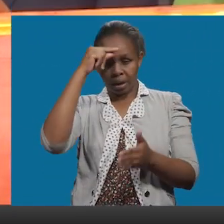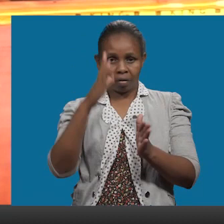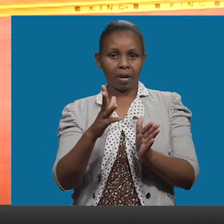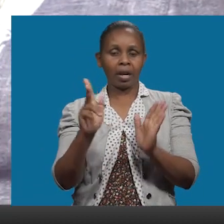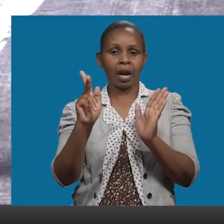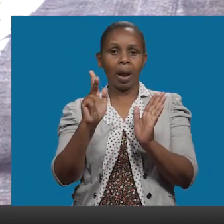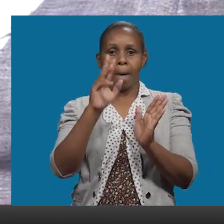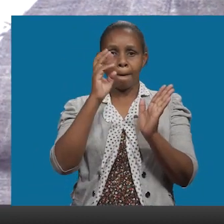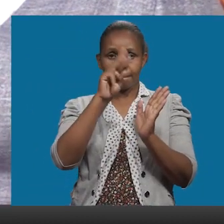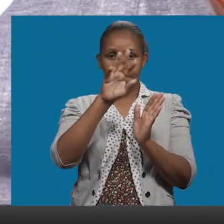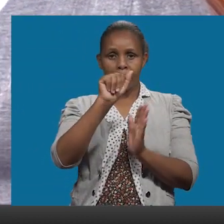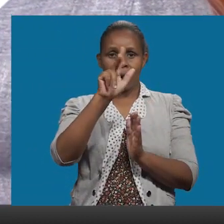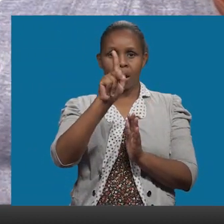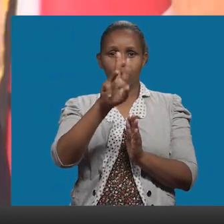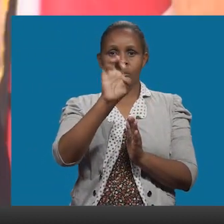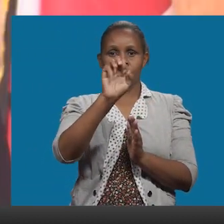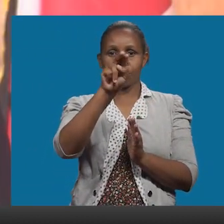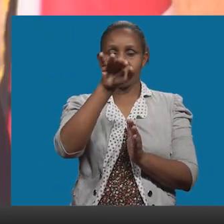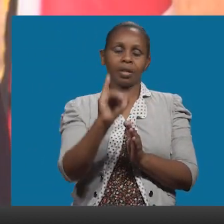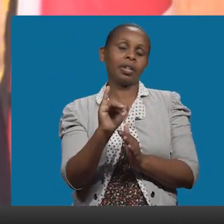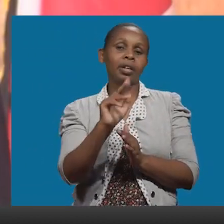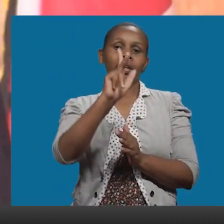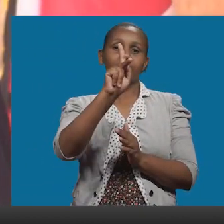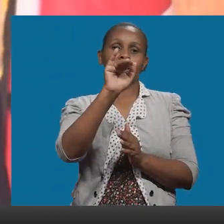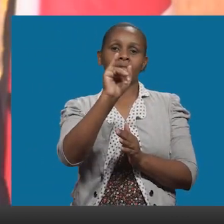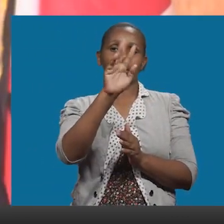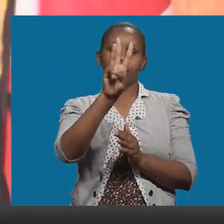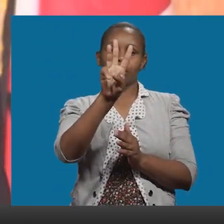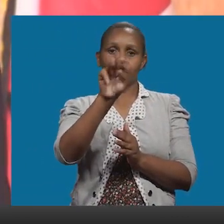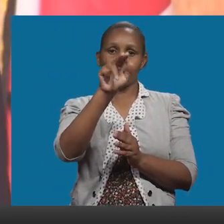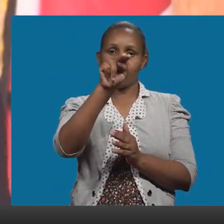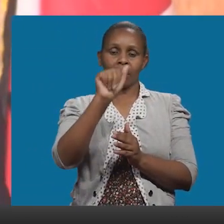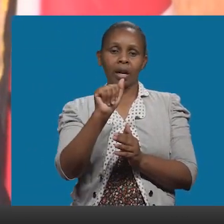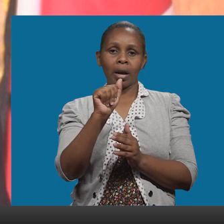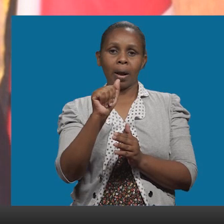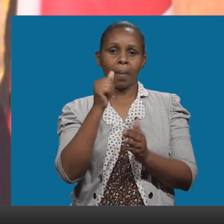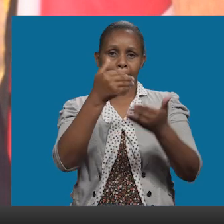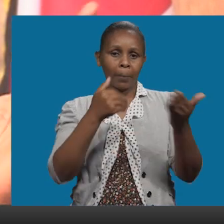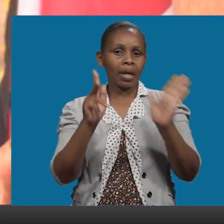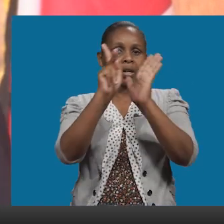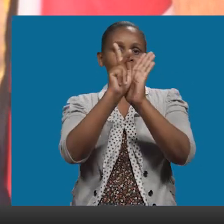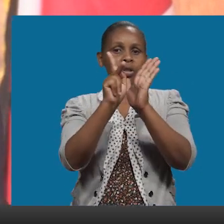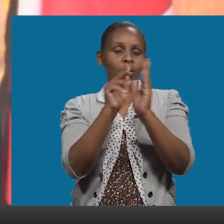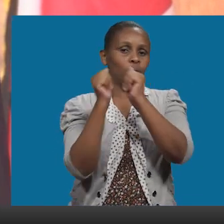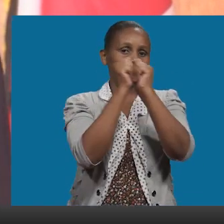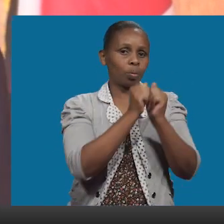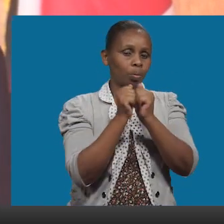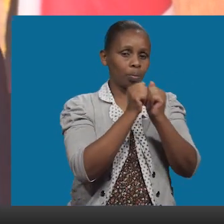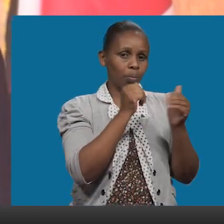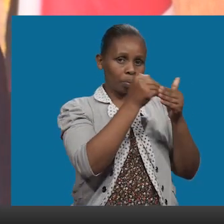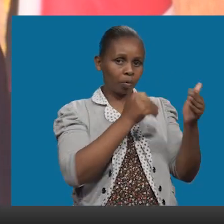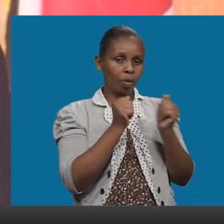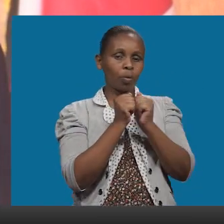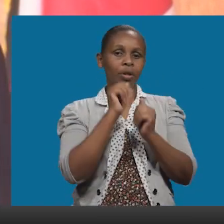Makueni, Professor Kivutha Kibwana. Today the chairmanship has gone to Kitui. It was previously with